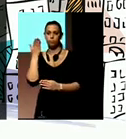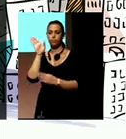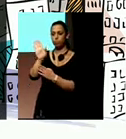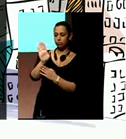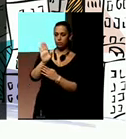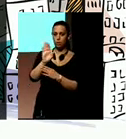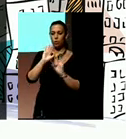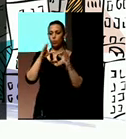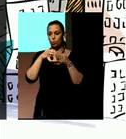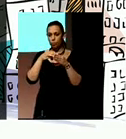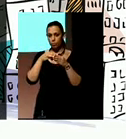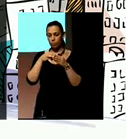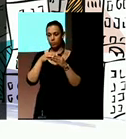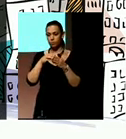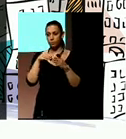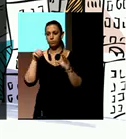In 2003,